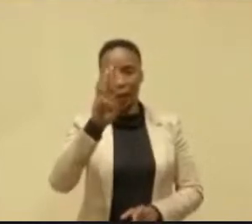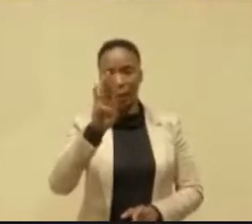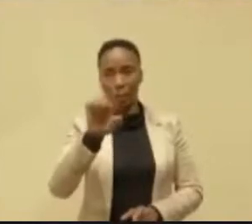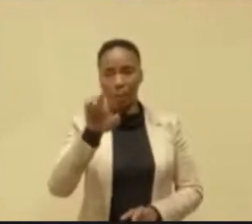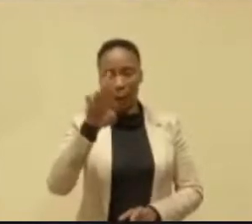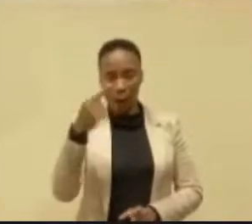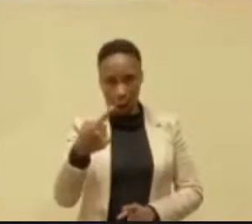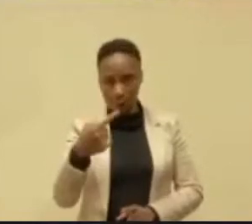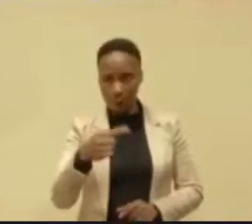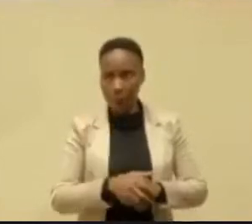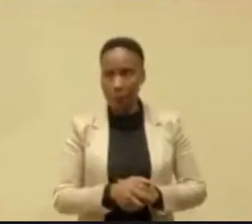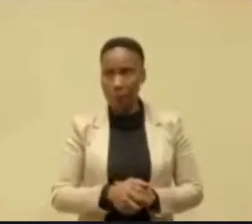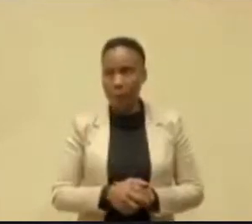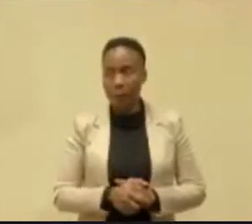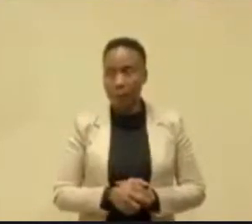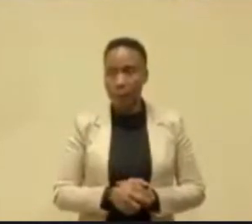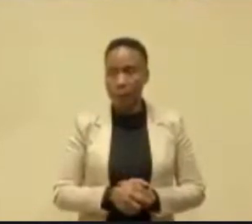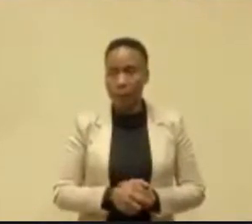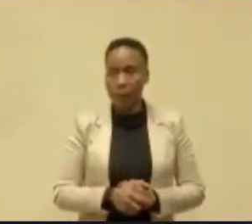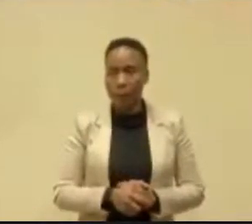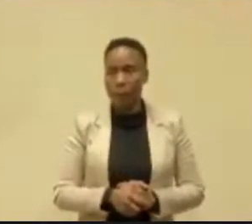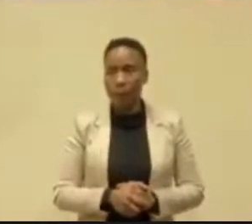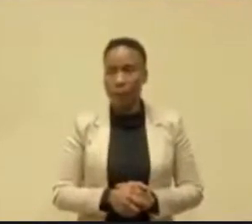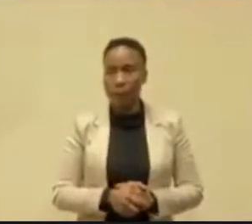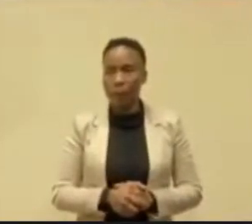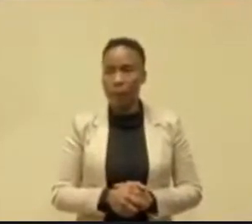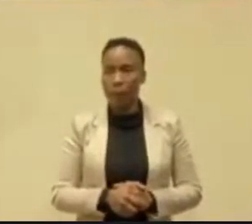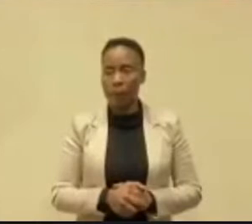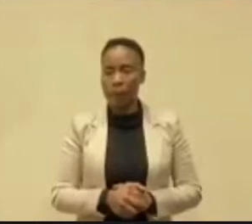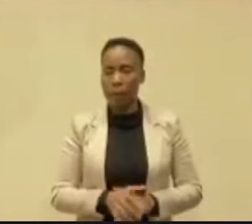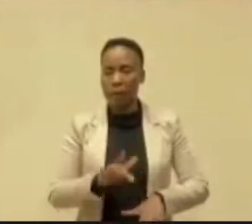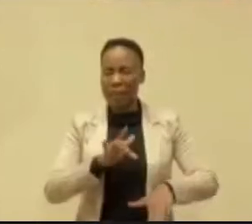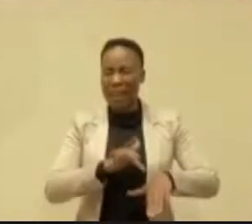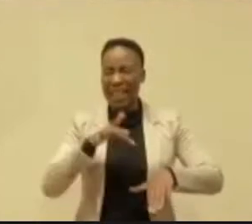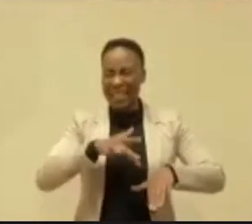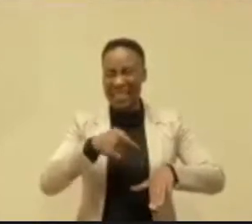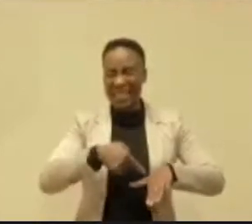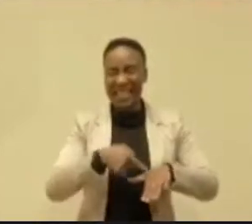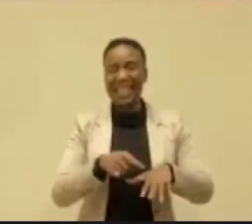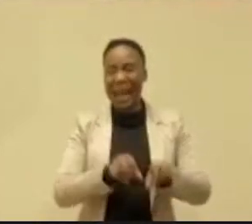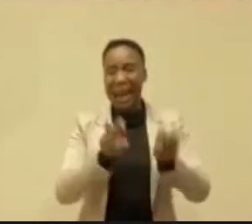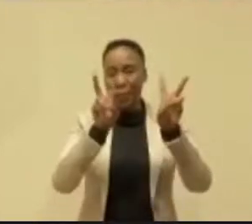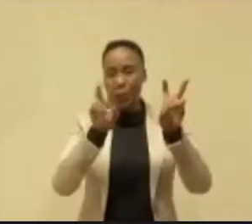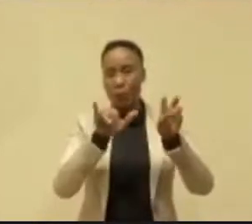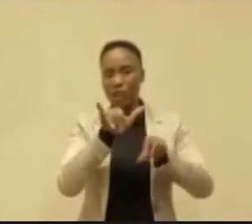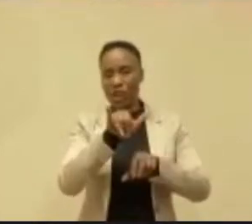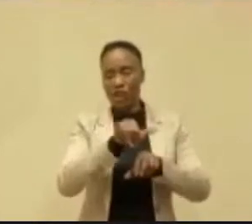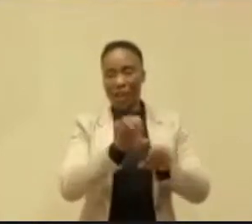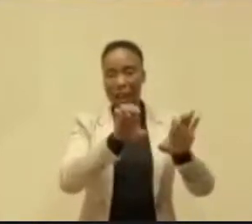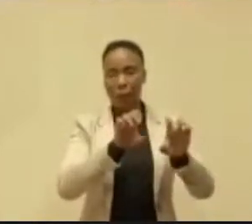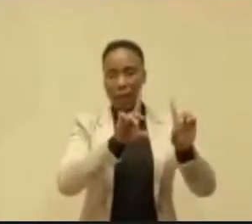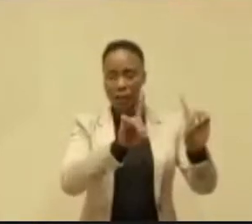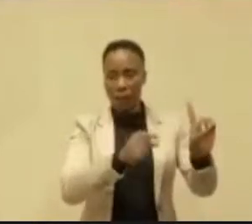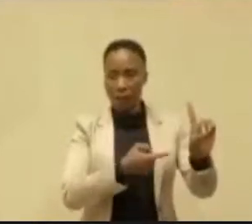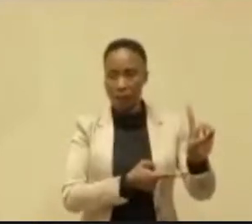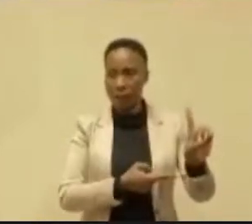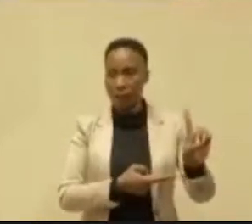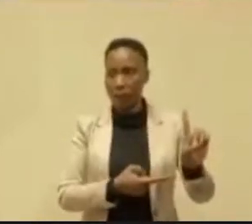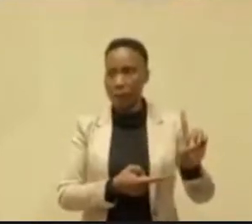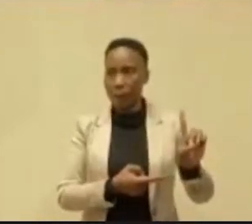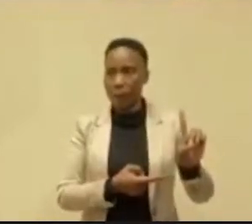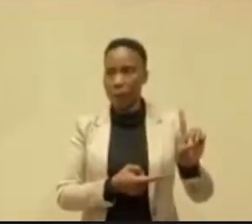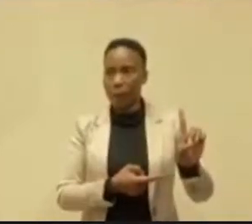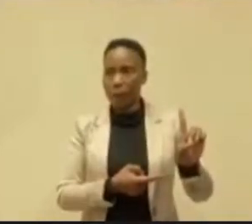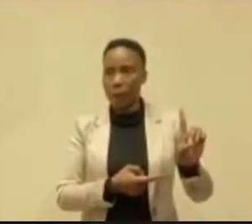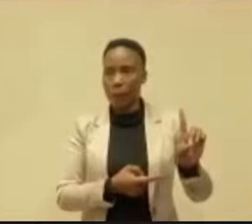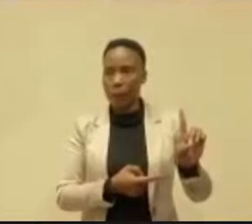talking on touching this issue a education um when it comes